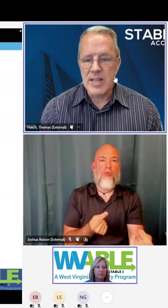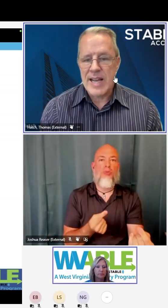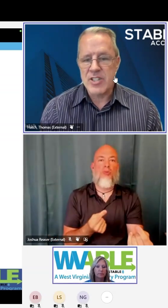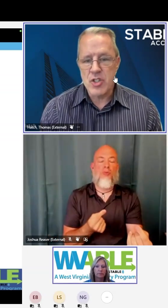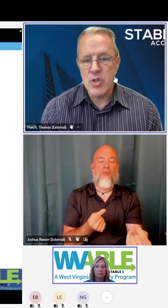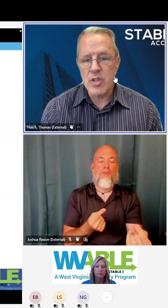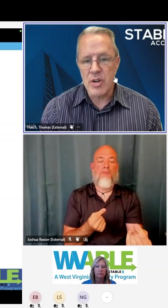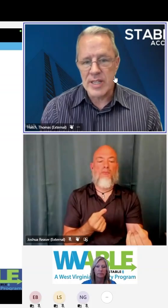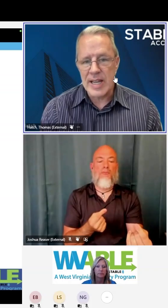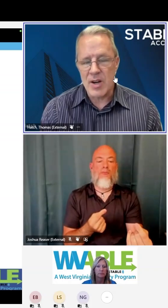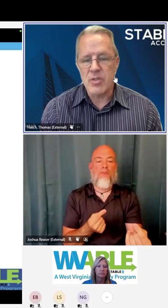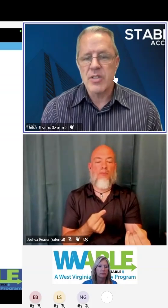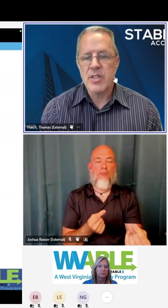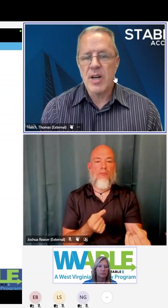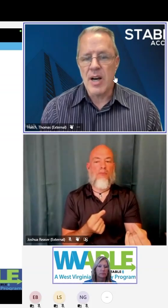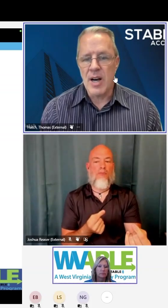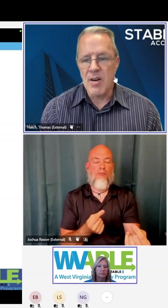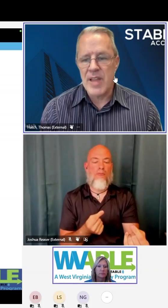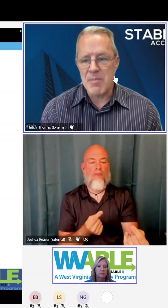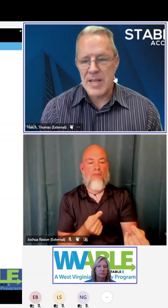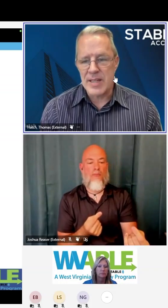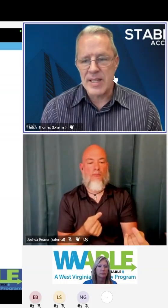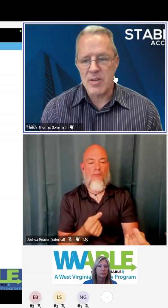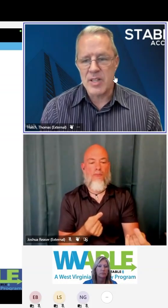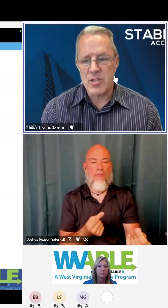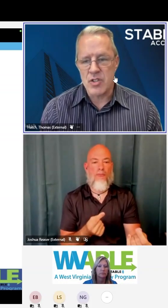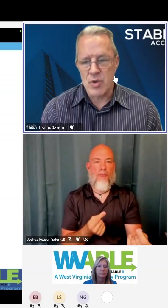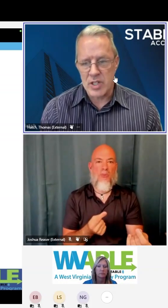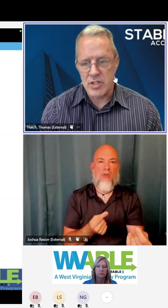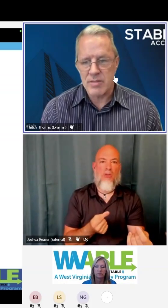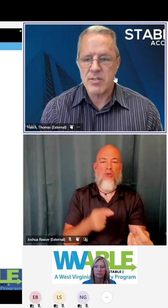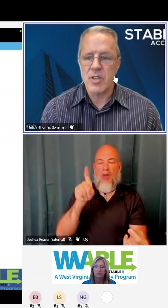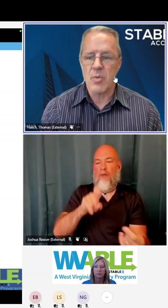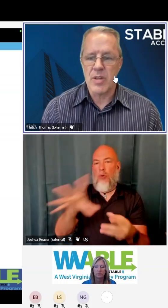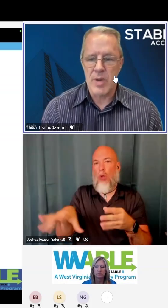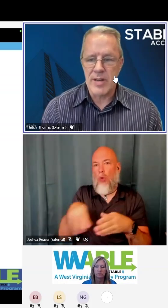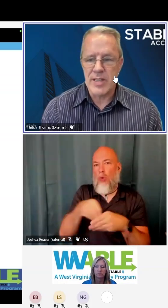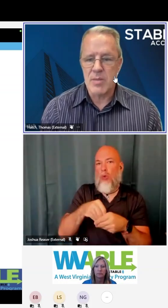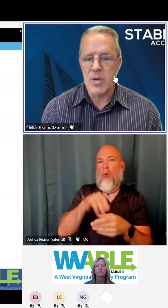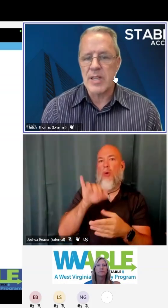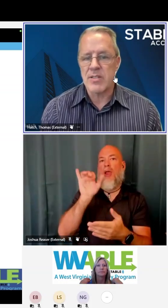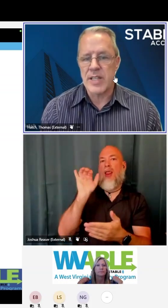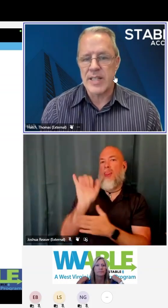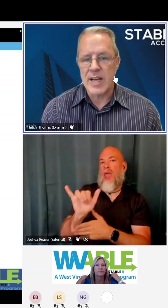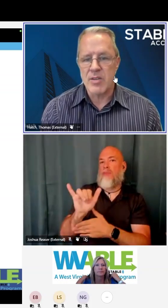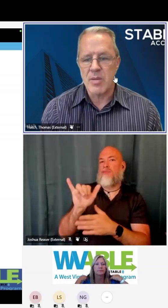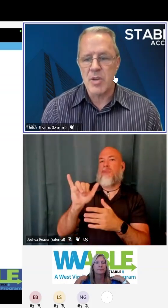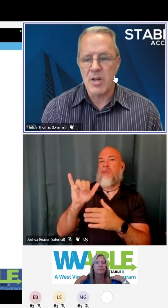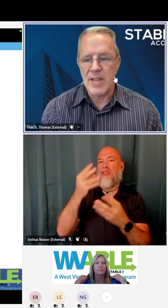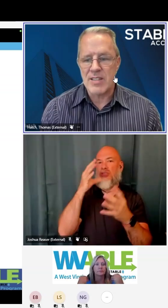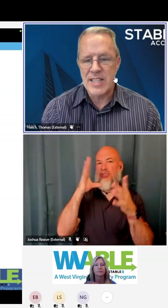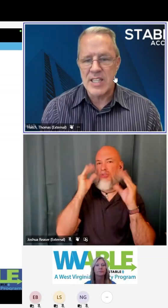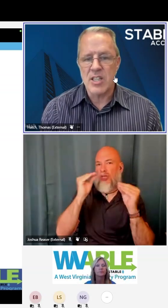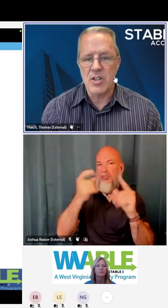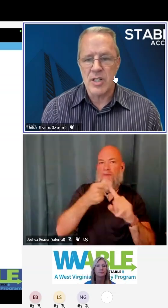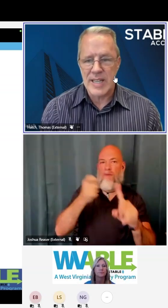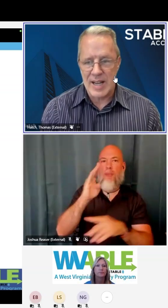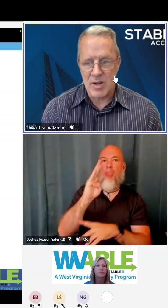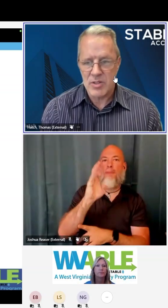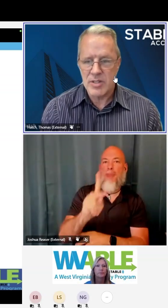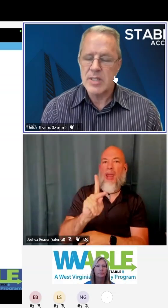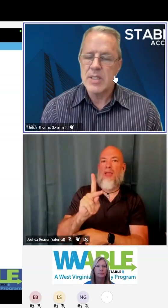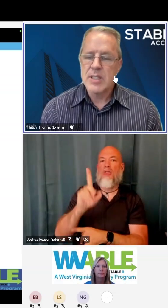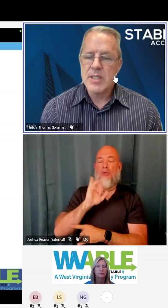information attached to their account of that bank account instruction. So what the routing number is and the account number of that